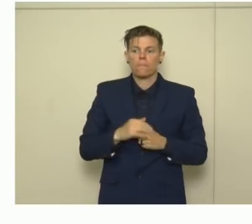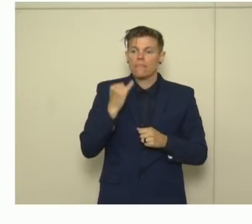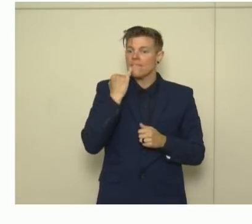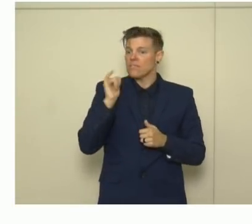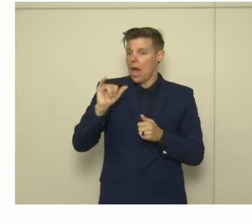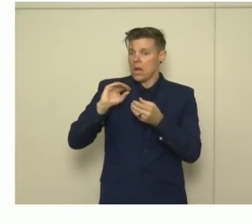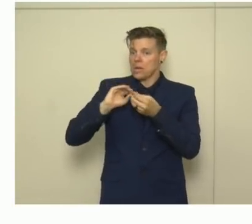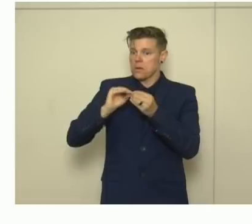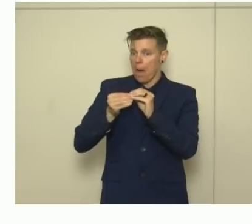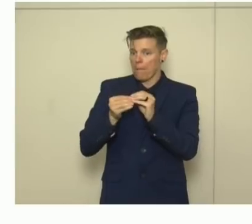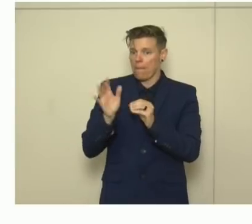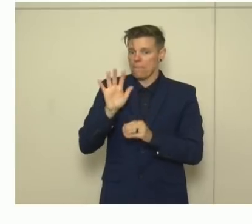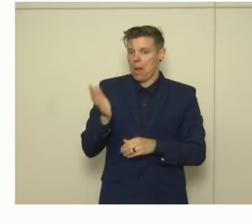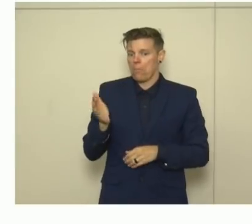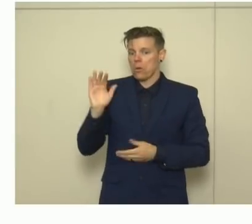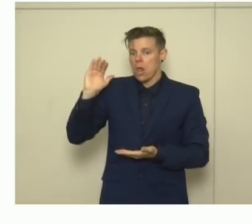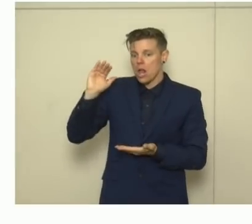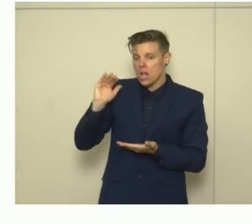to